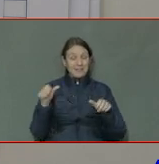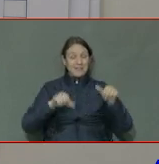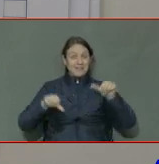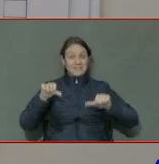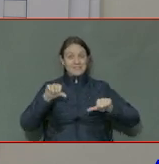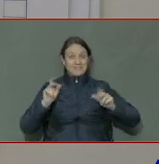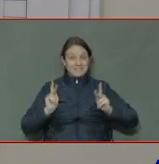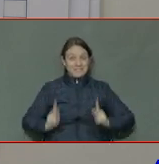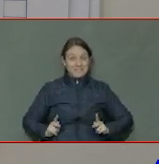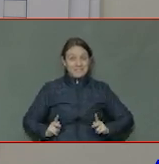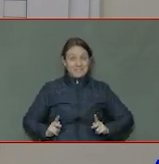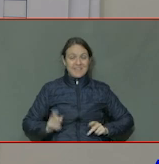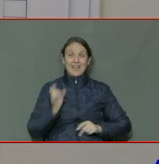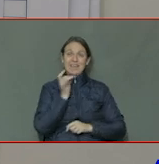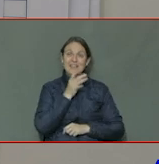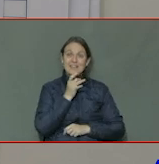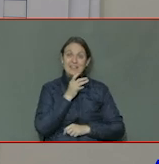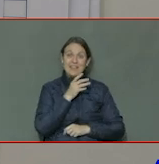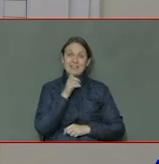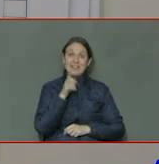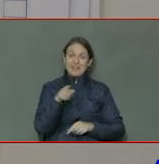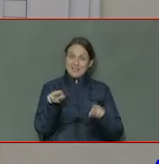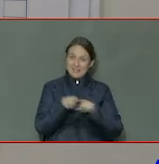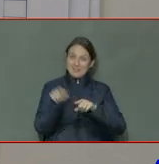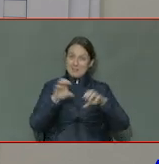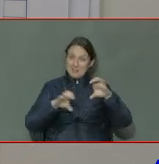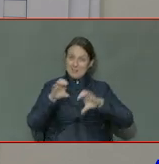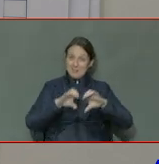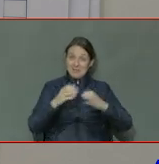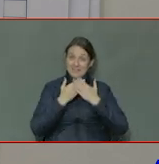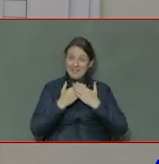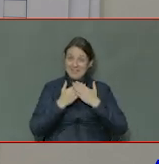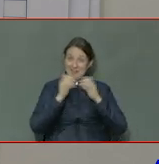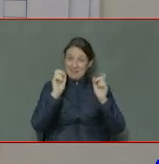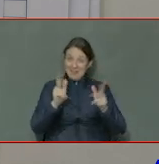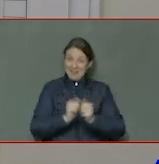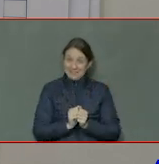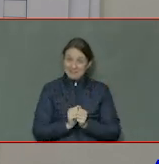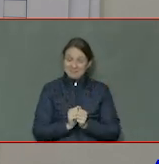And then Saturday, the chemistry, and write chemistry on Monday. Thank you.